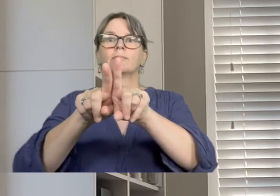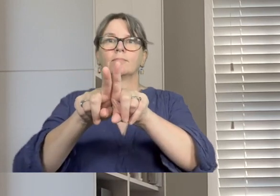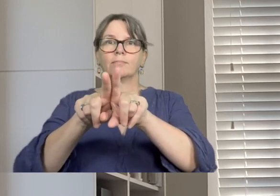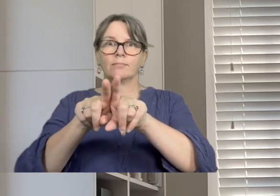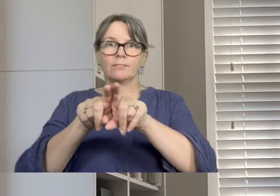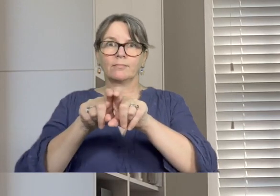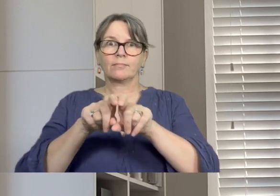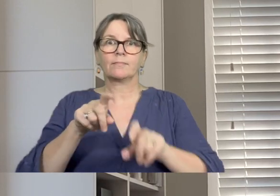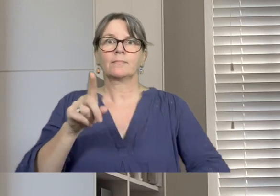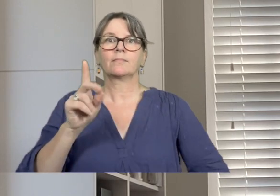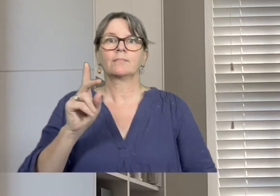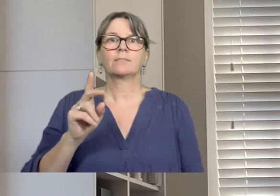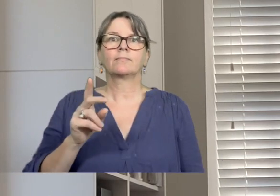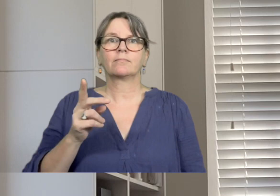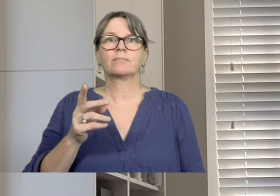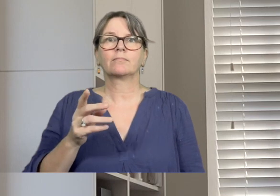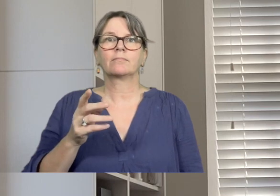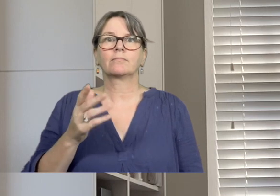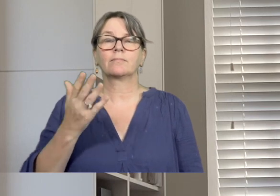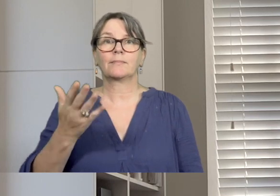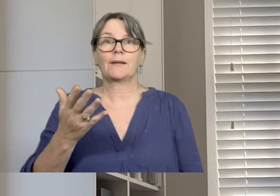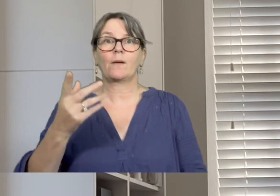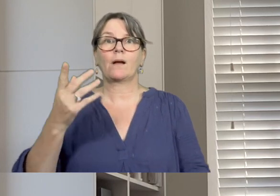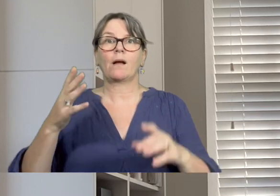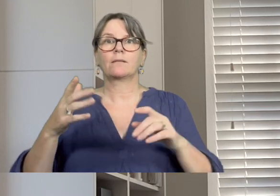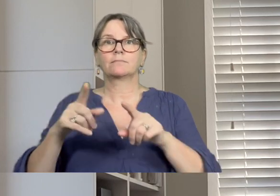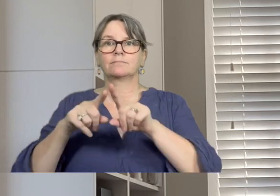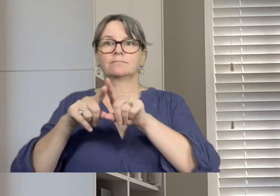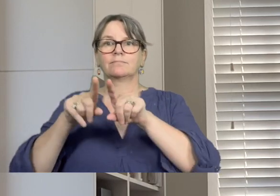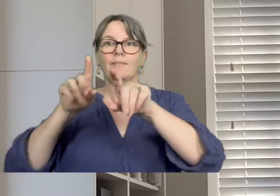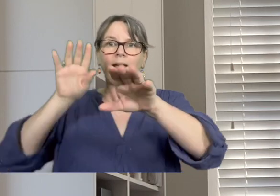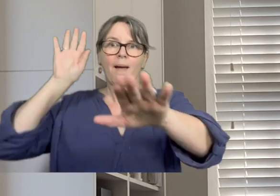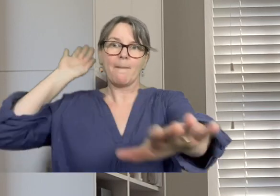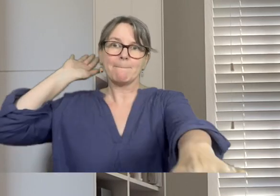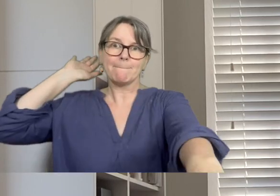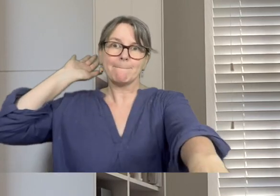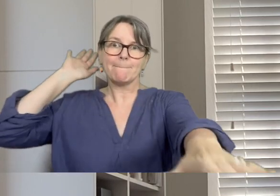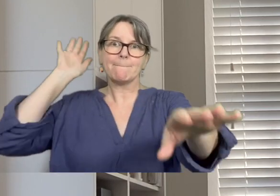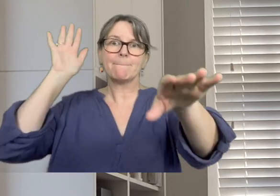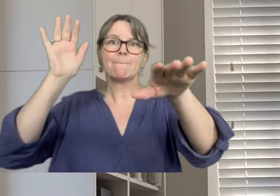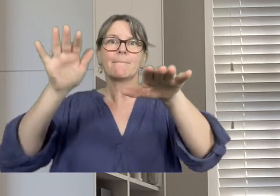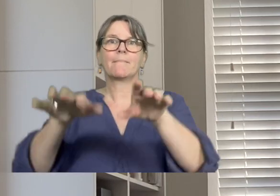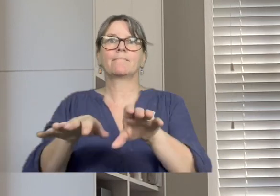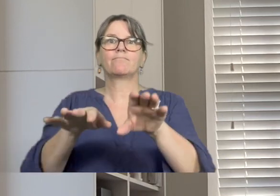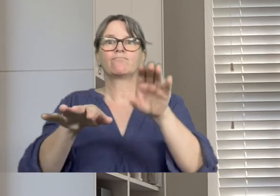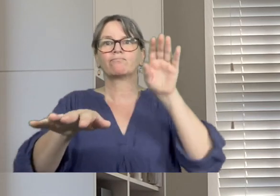One more. Now we're going to go opposite. Opposite arm to leg.